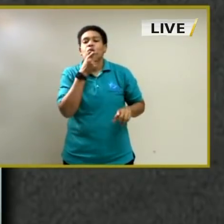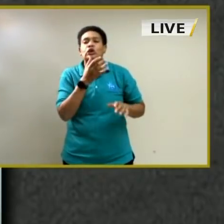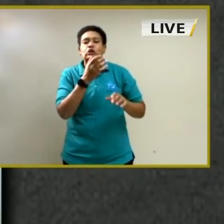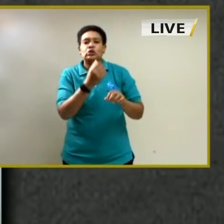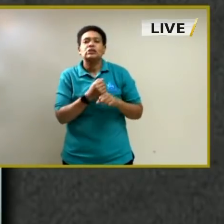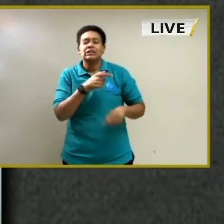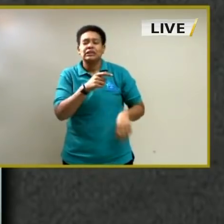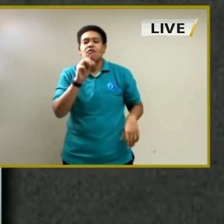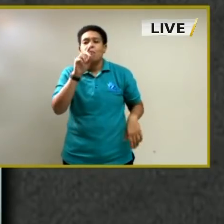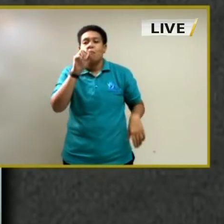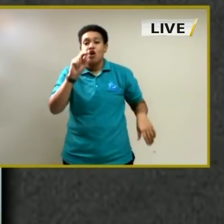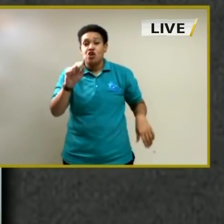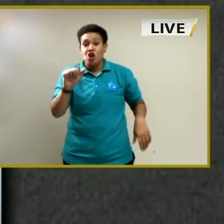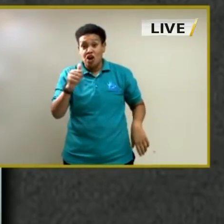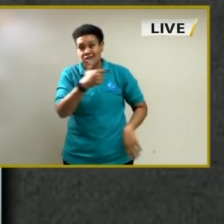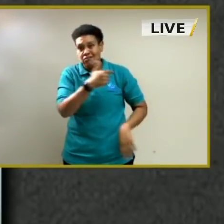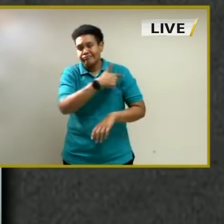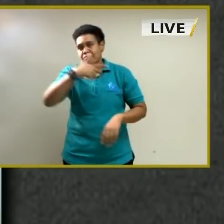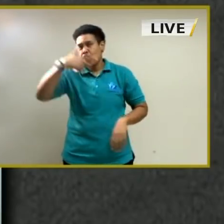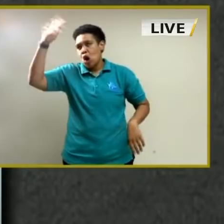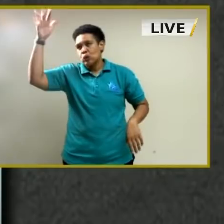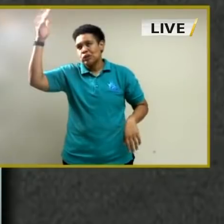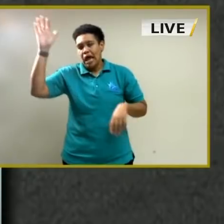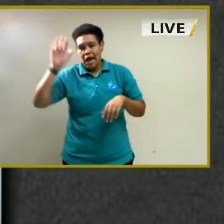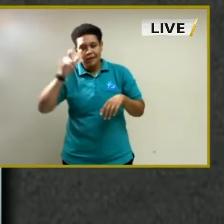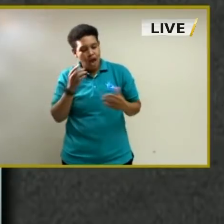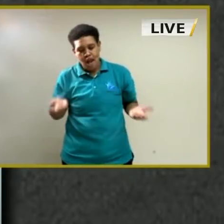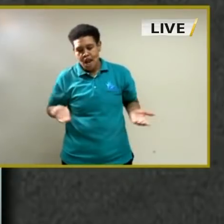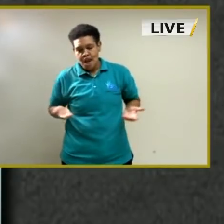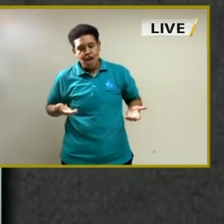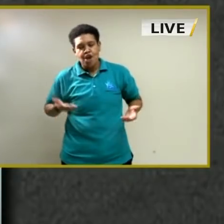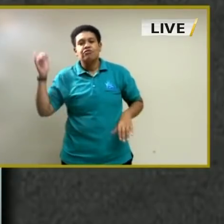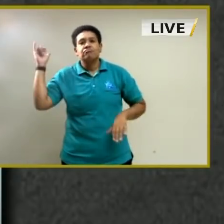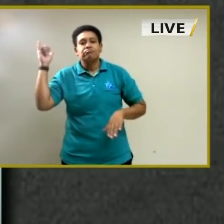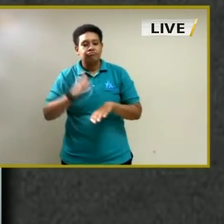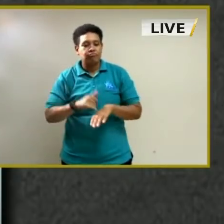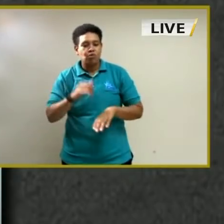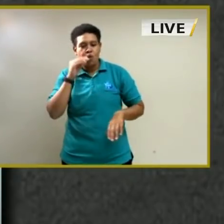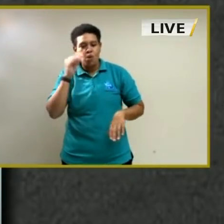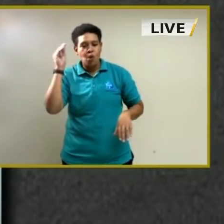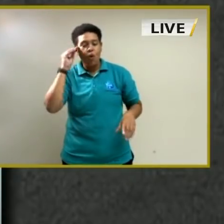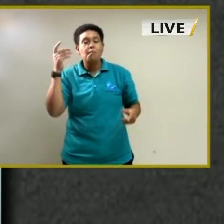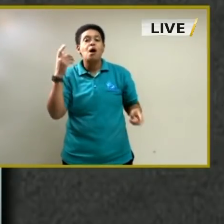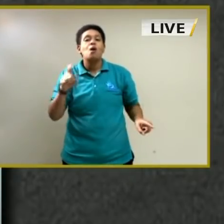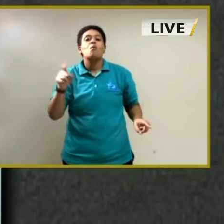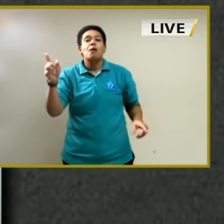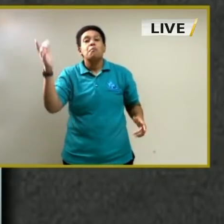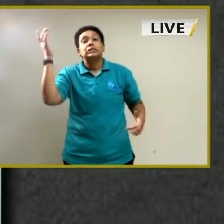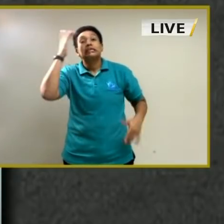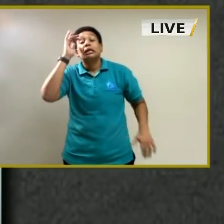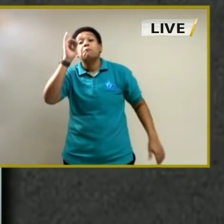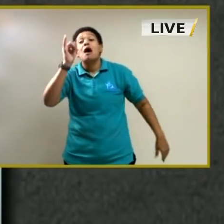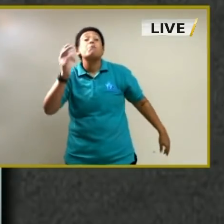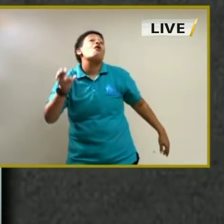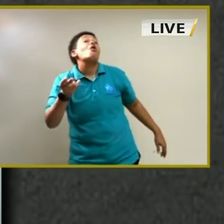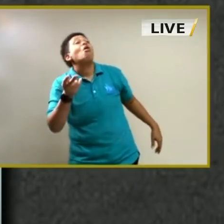received the Moderna outside of country, came home and got very sick. So